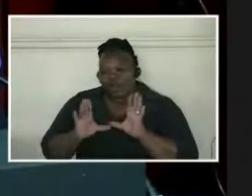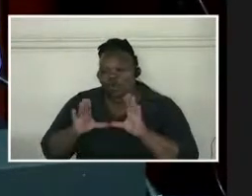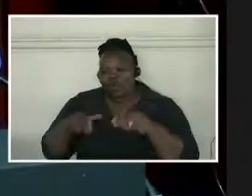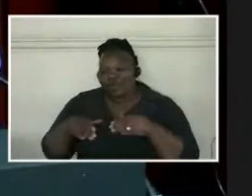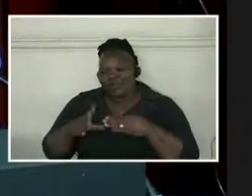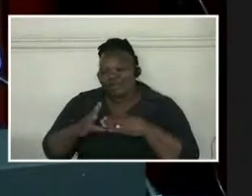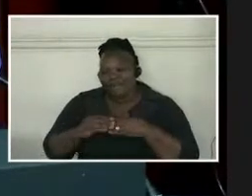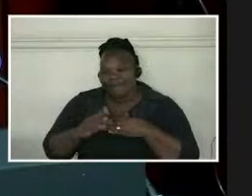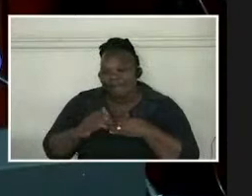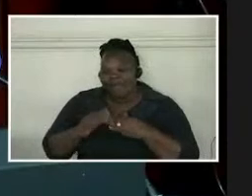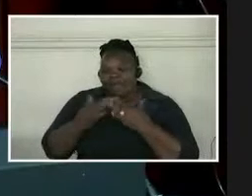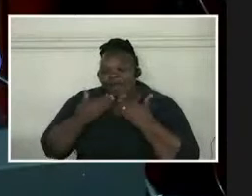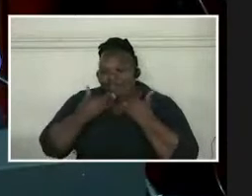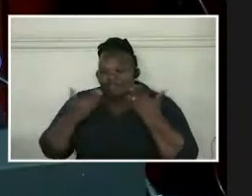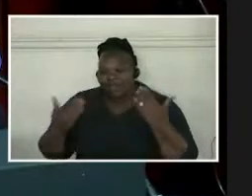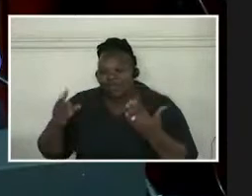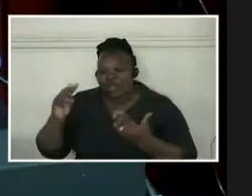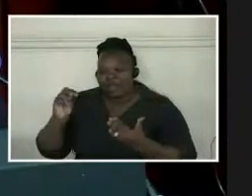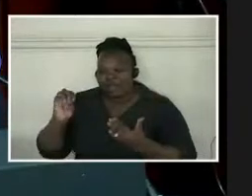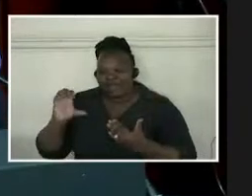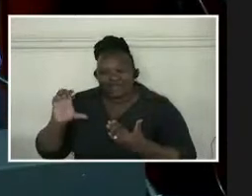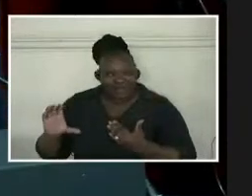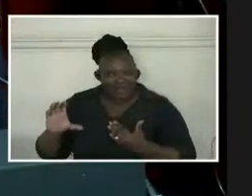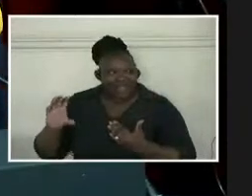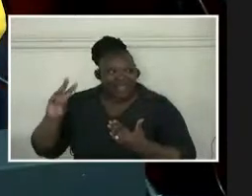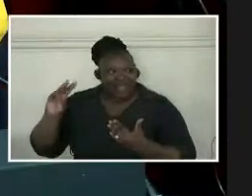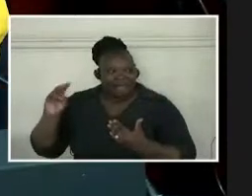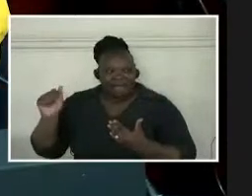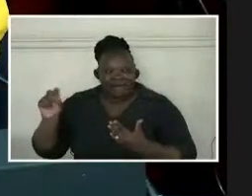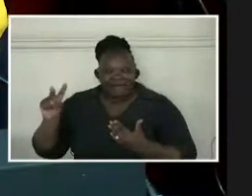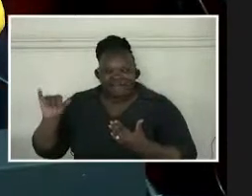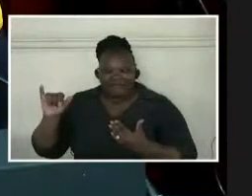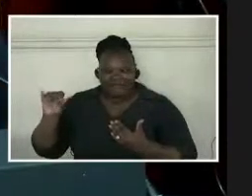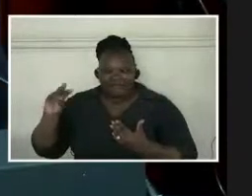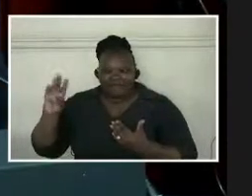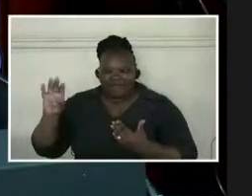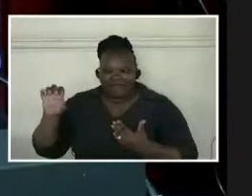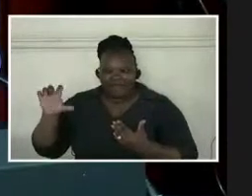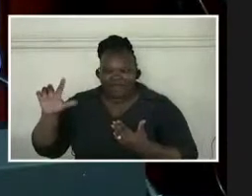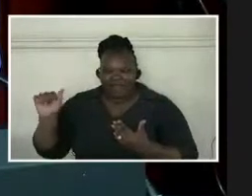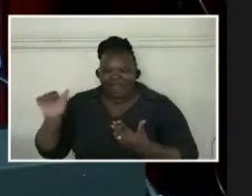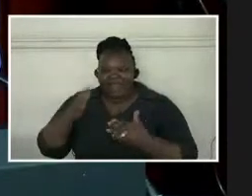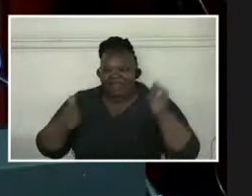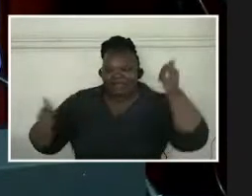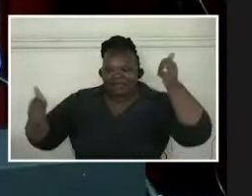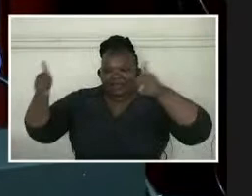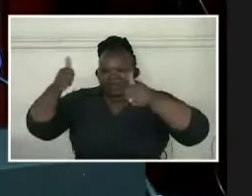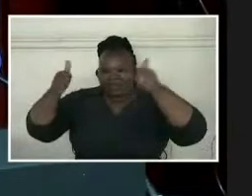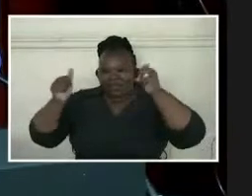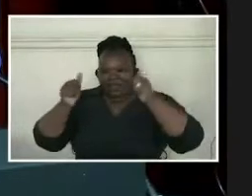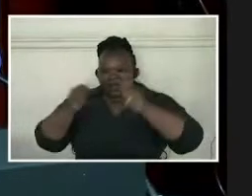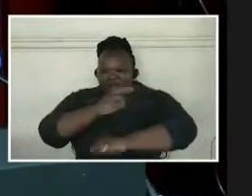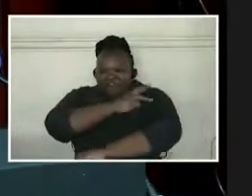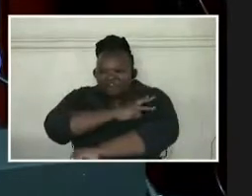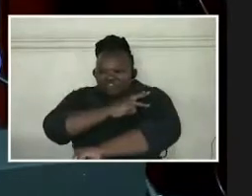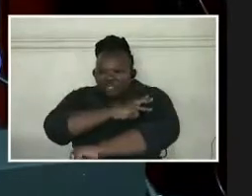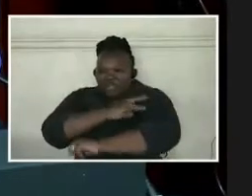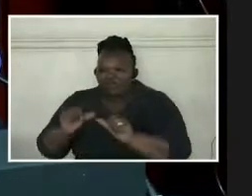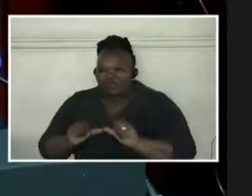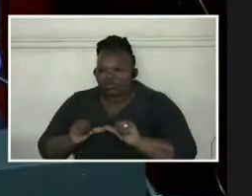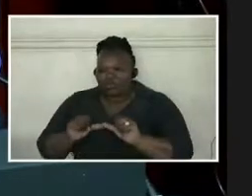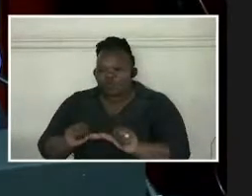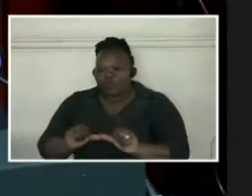members wishes to thank the msc honorable government vimbela the srt and the senior officials of department for their continued